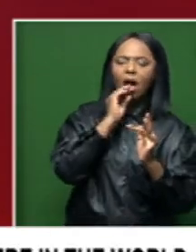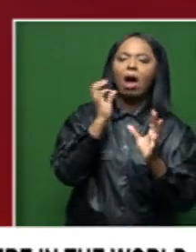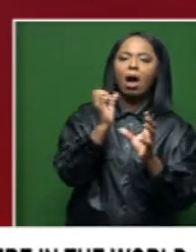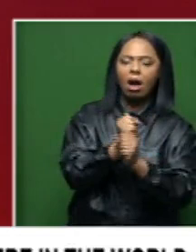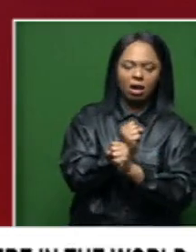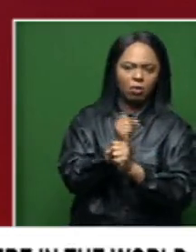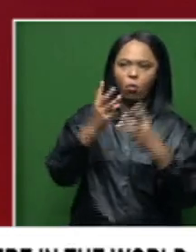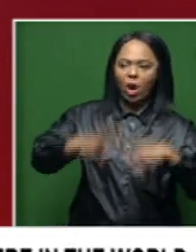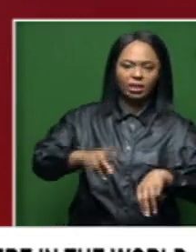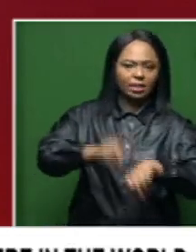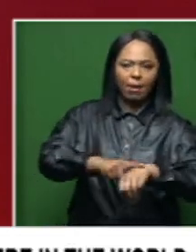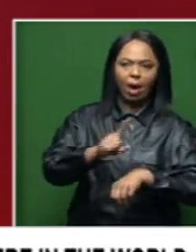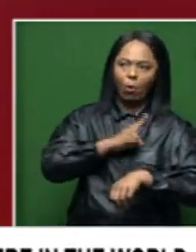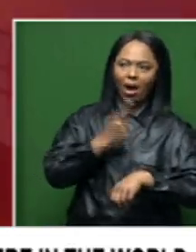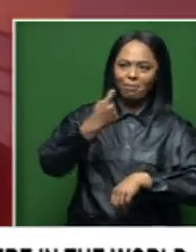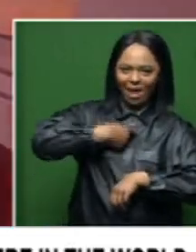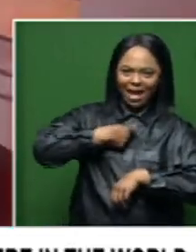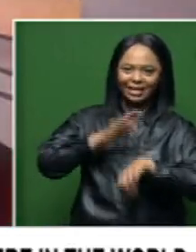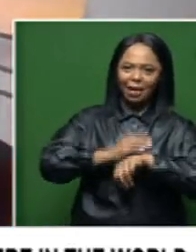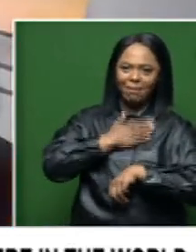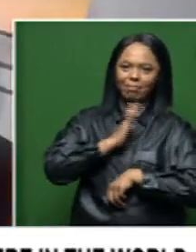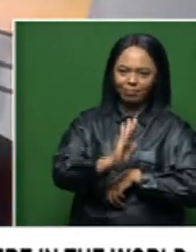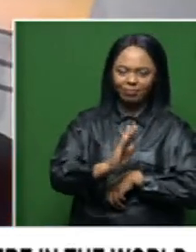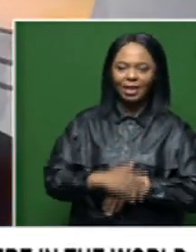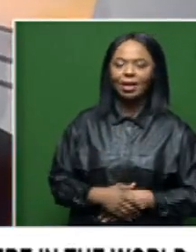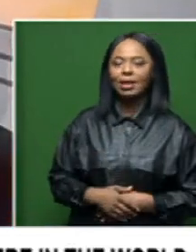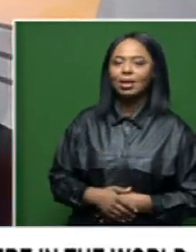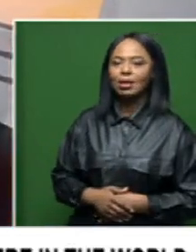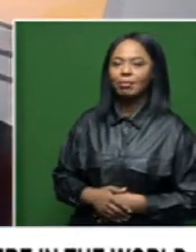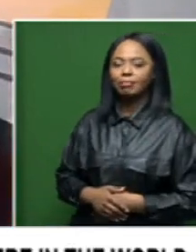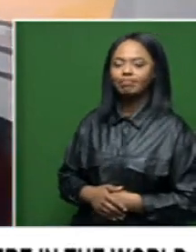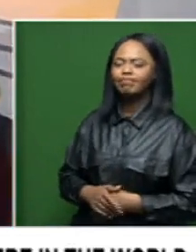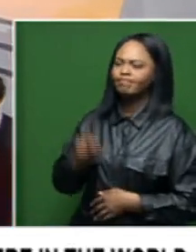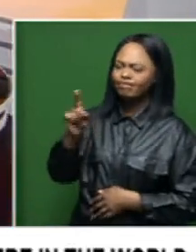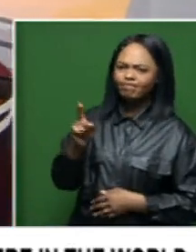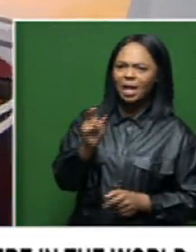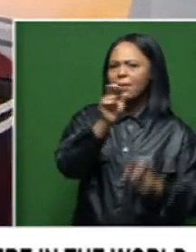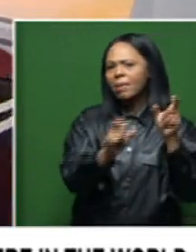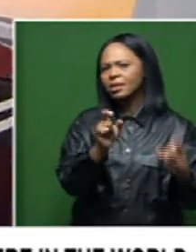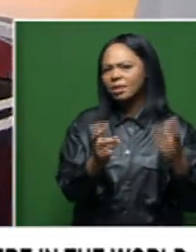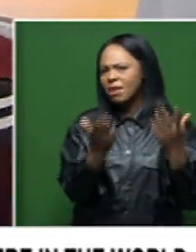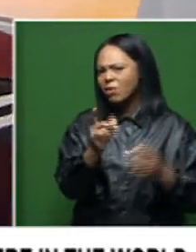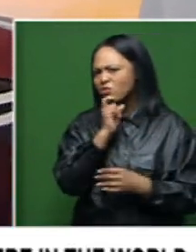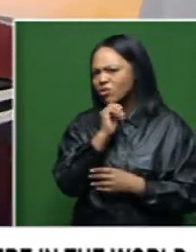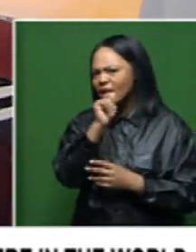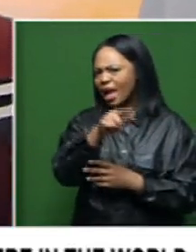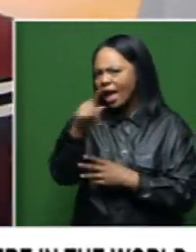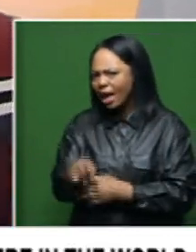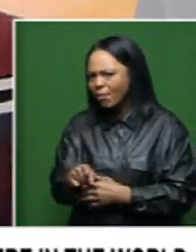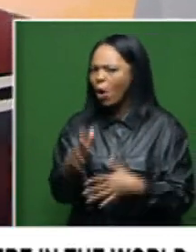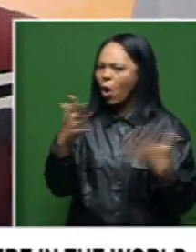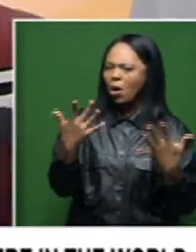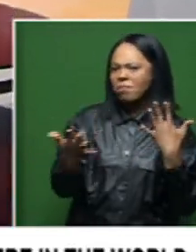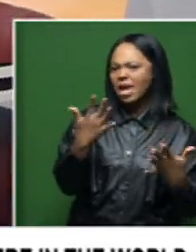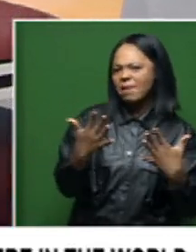definitely not be wasting their time. Yeah. And which people specifically are you seeing taking up the app? Like, is there a particular sector